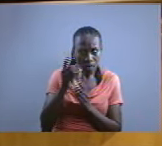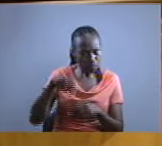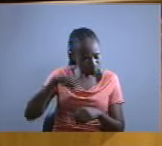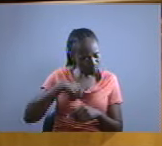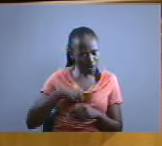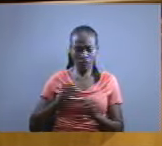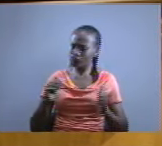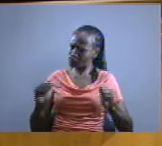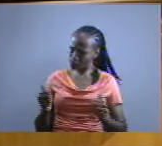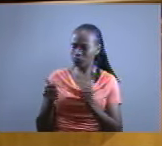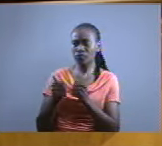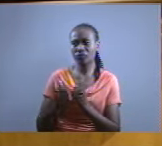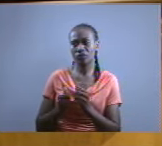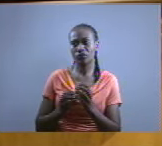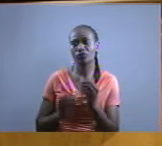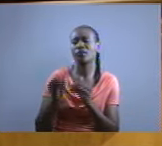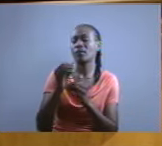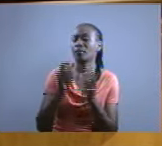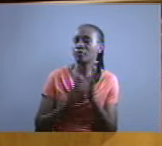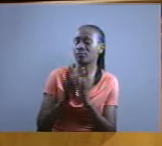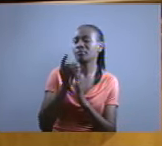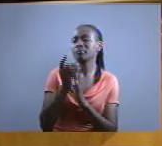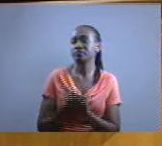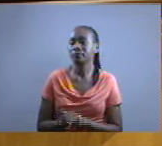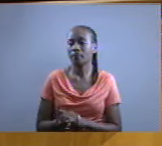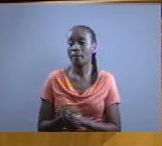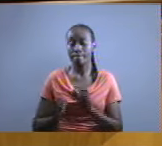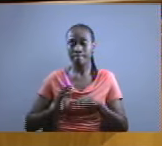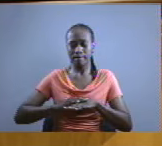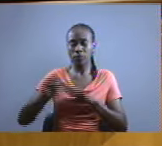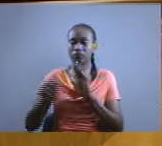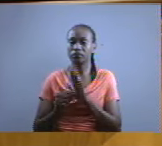prepared to look into that. But the important thing is that